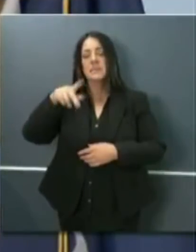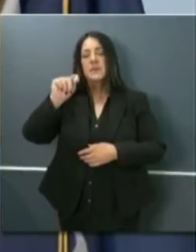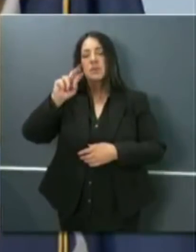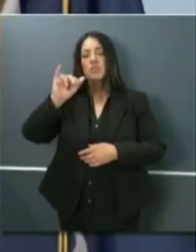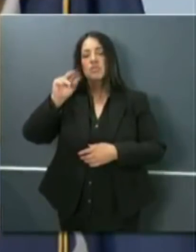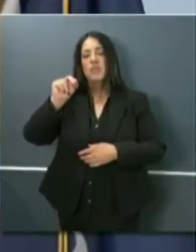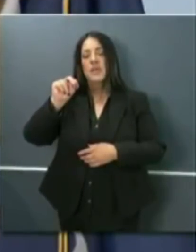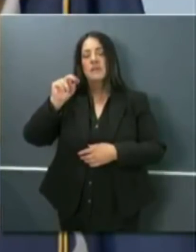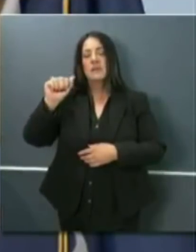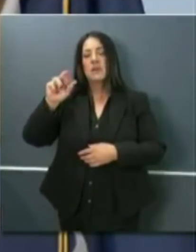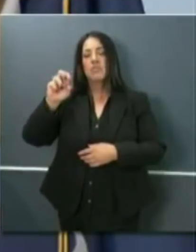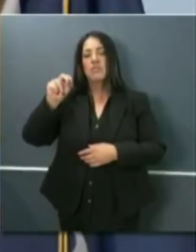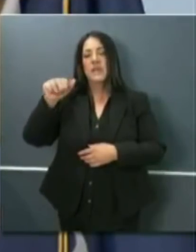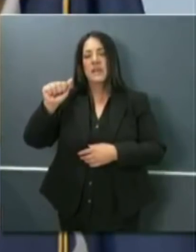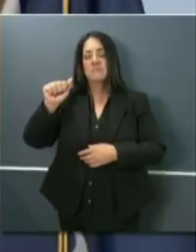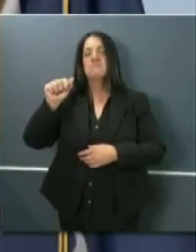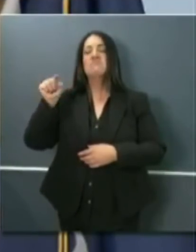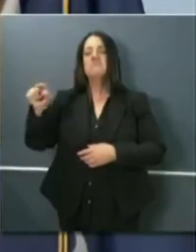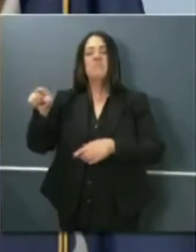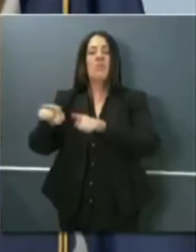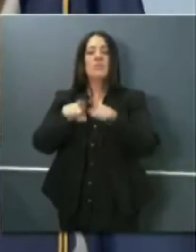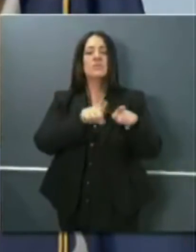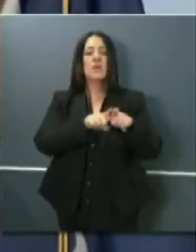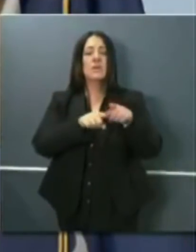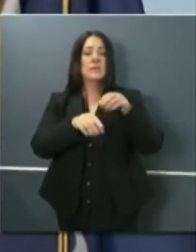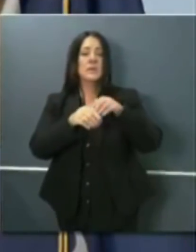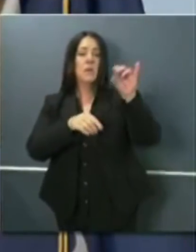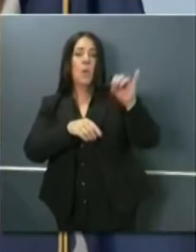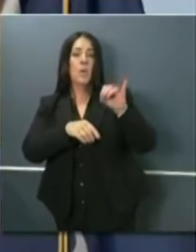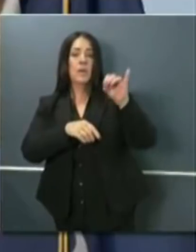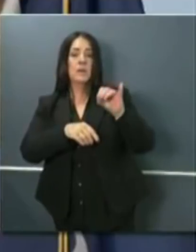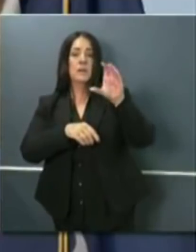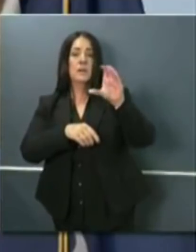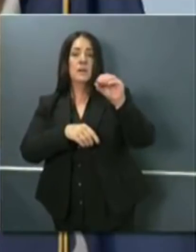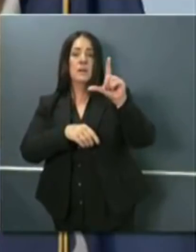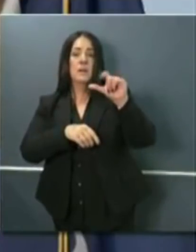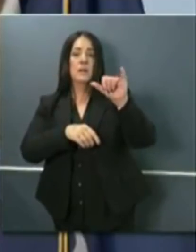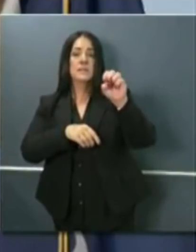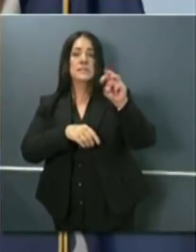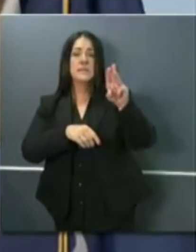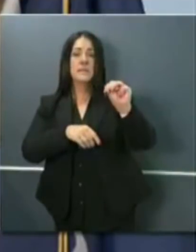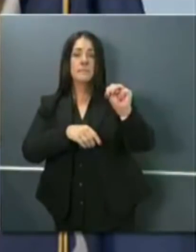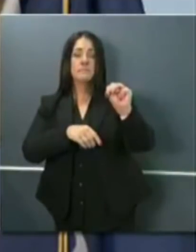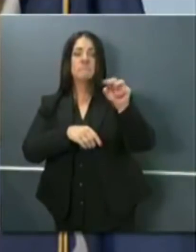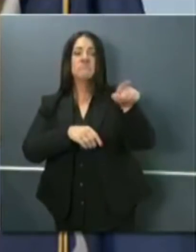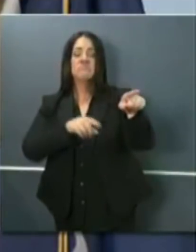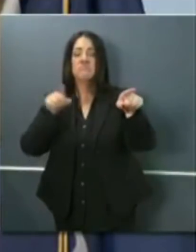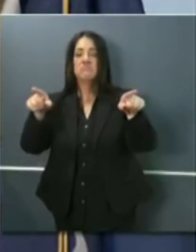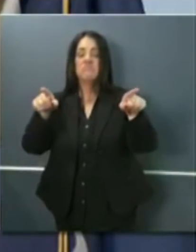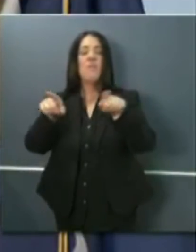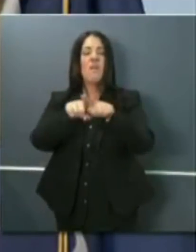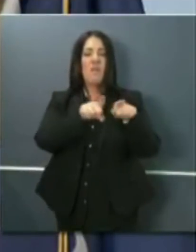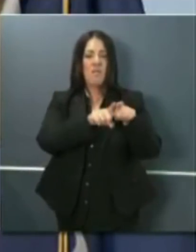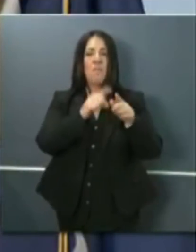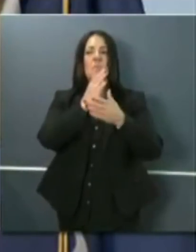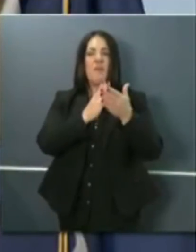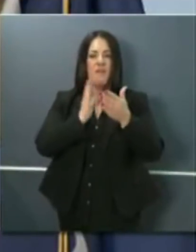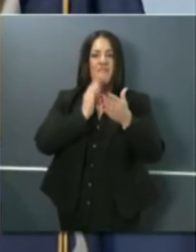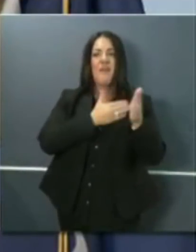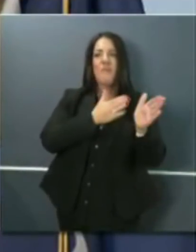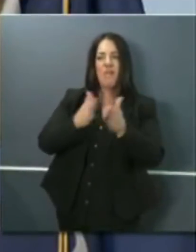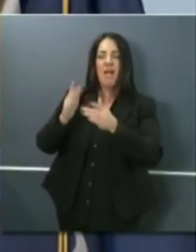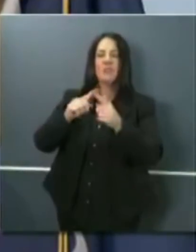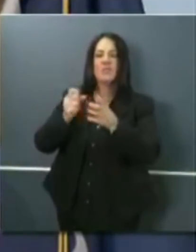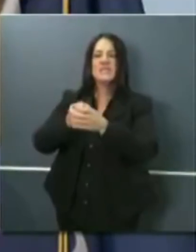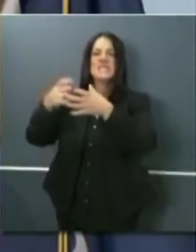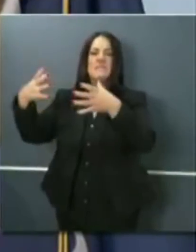and other sites throughout the state of California, looking at those sites as potential surge sites, all part of the plan to